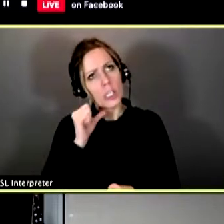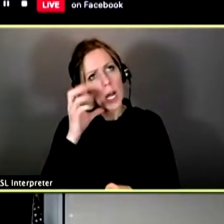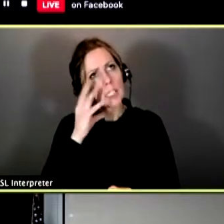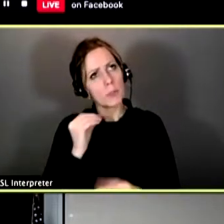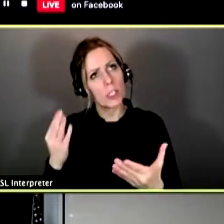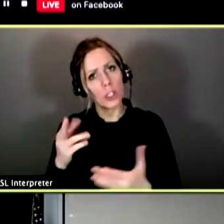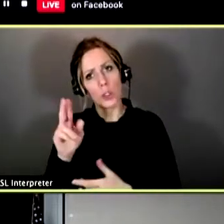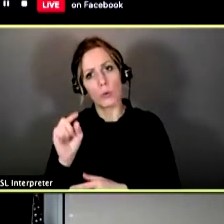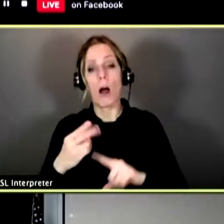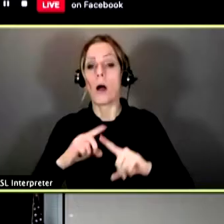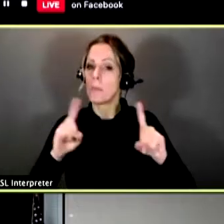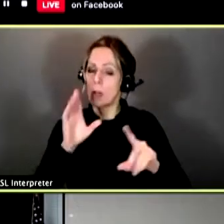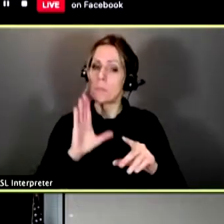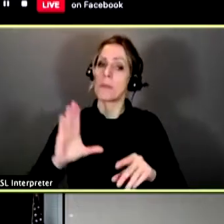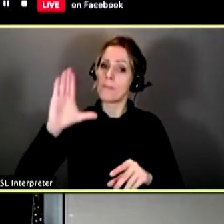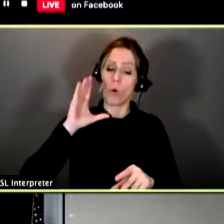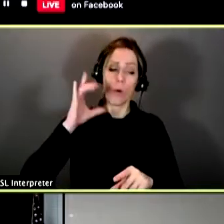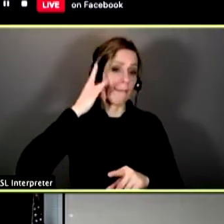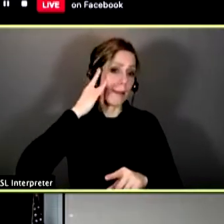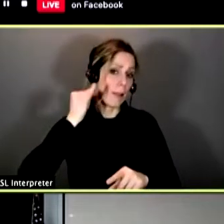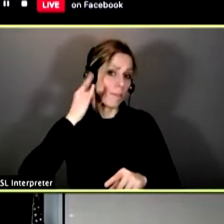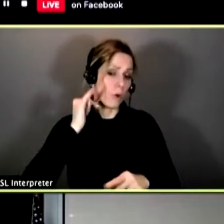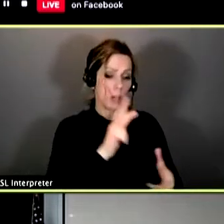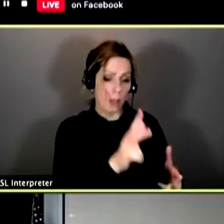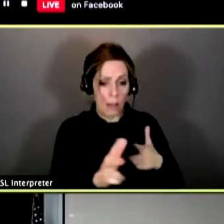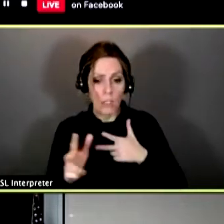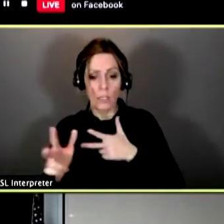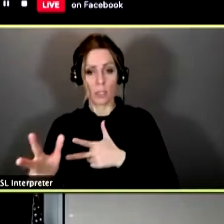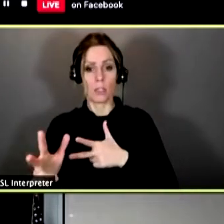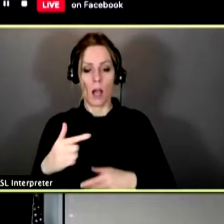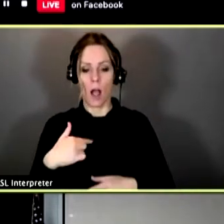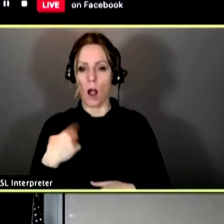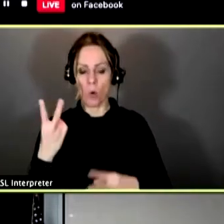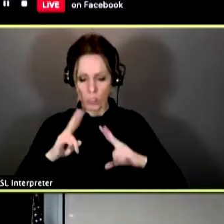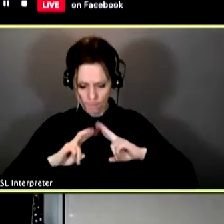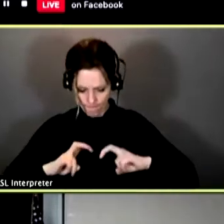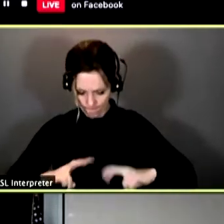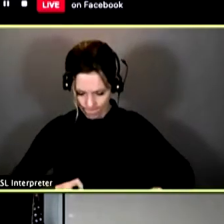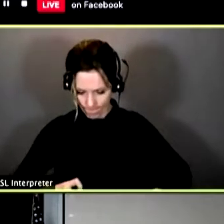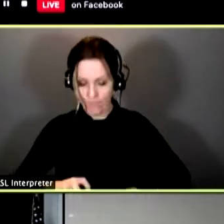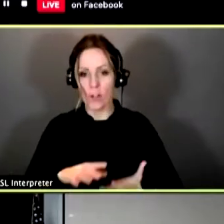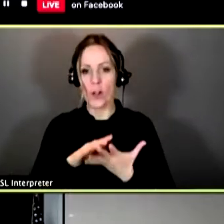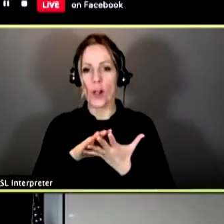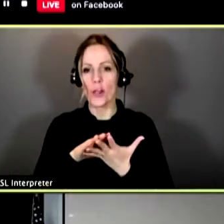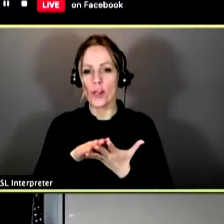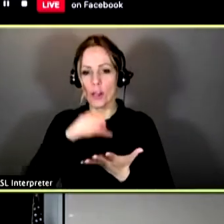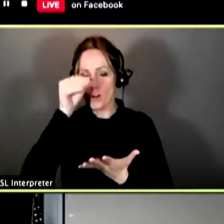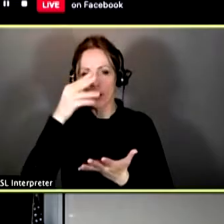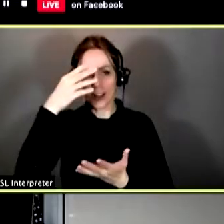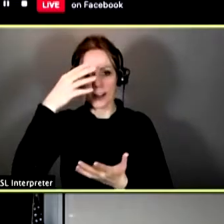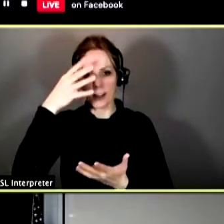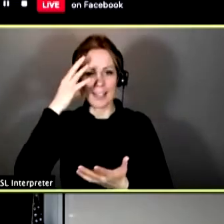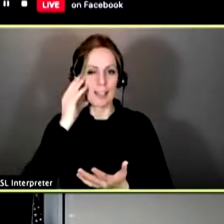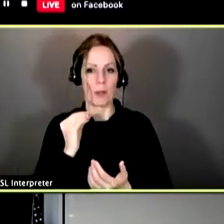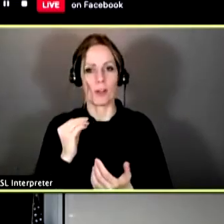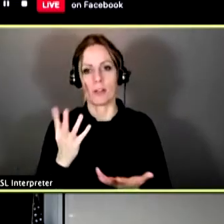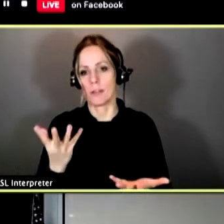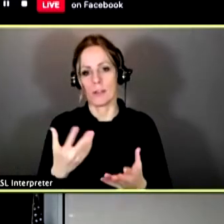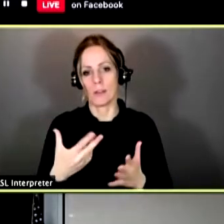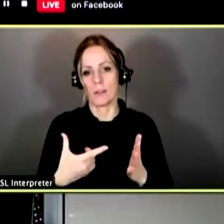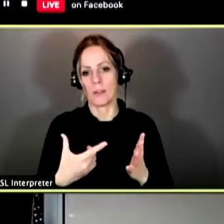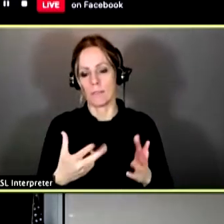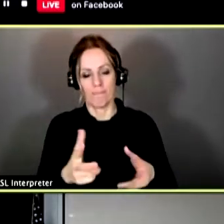in California, and I have always taken it as a learning experience. Like for a traffic stop.